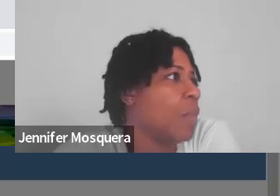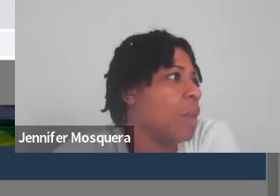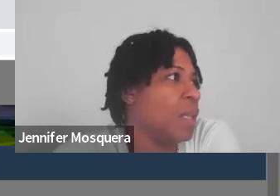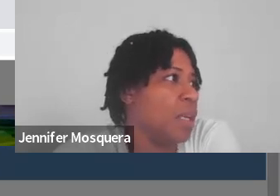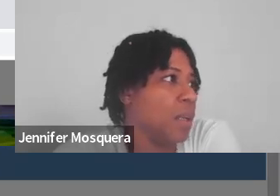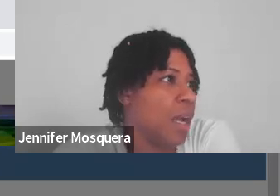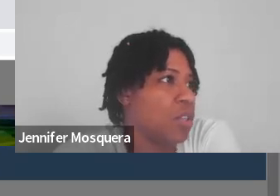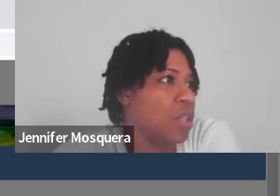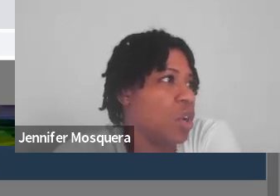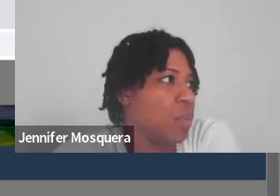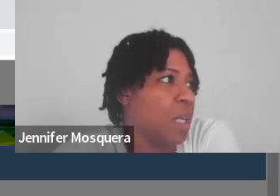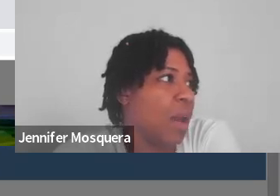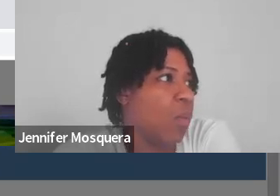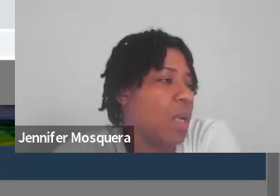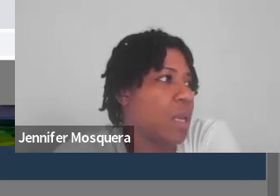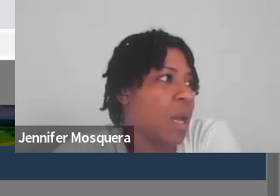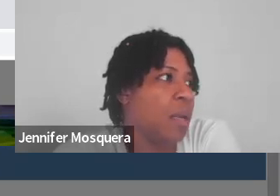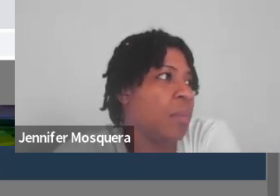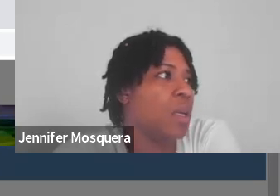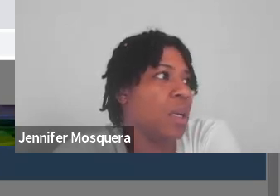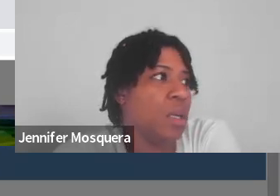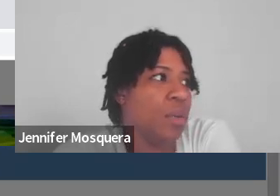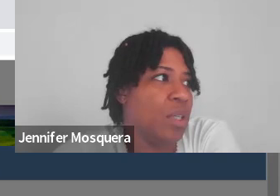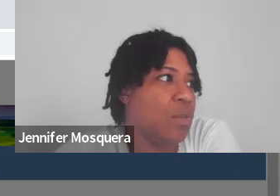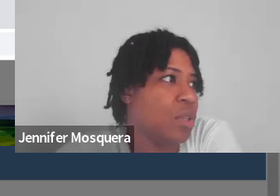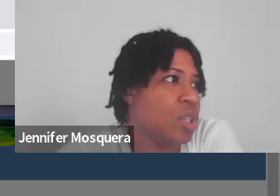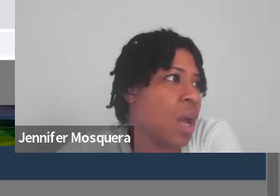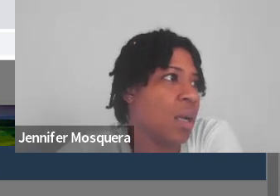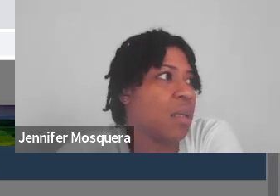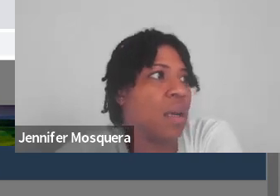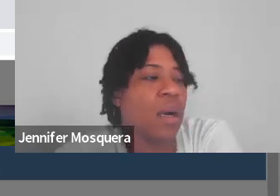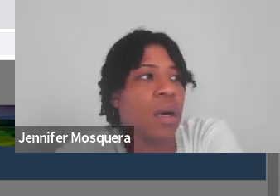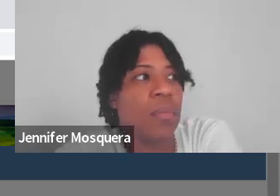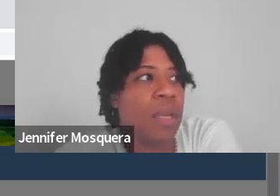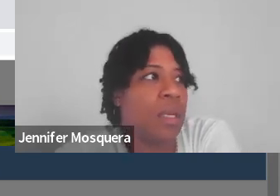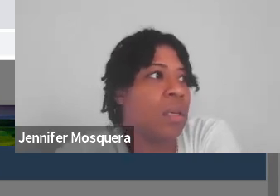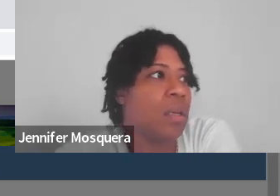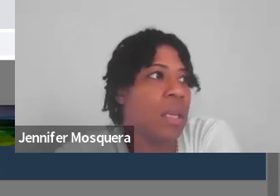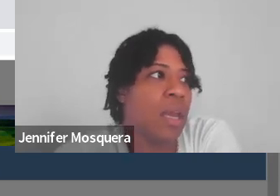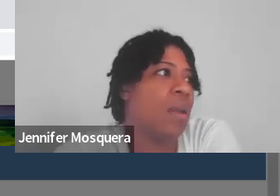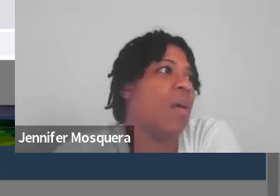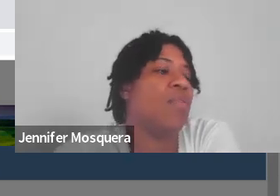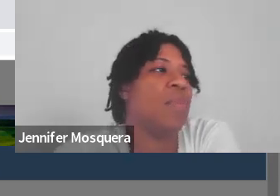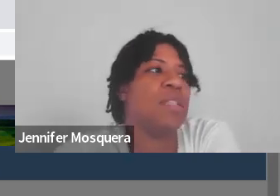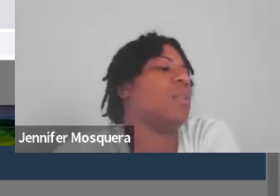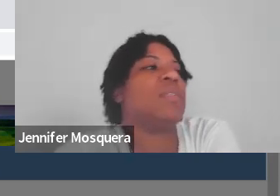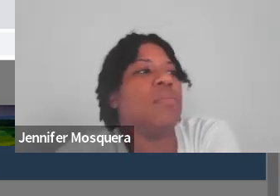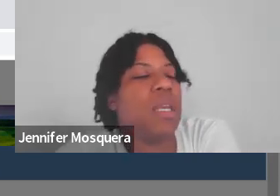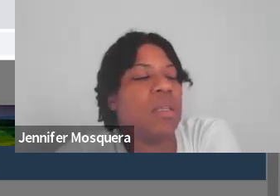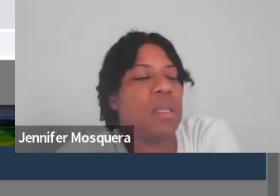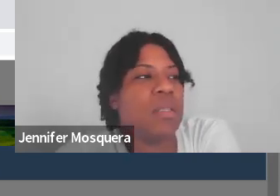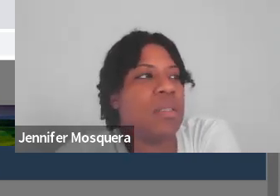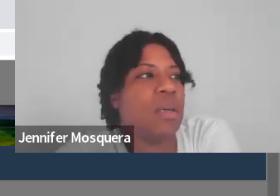and it'll actually show me at what time, the user Jacques made the edit of